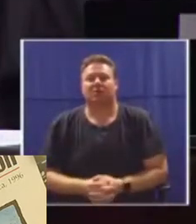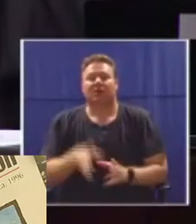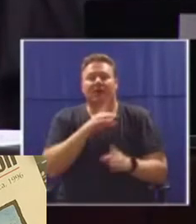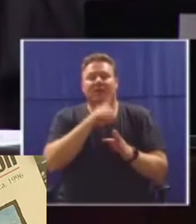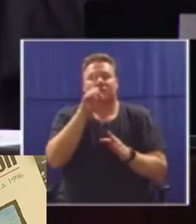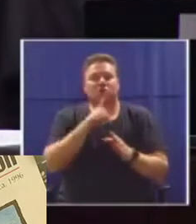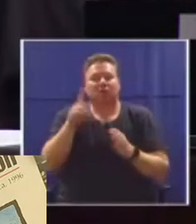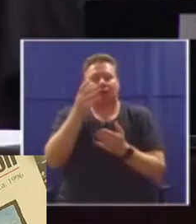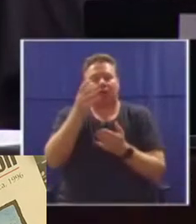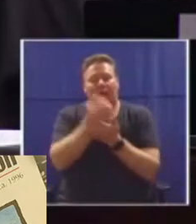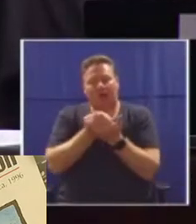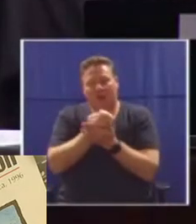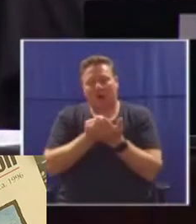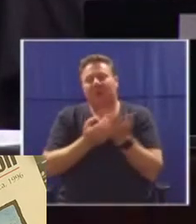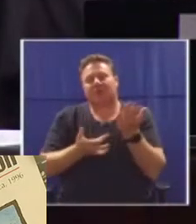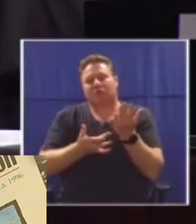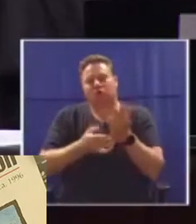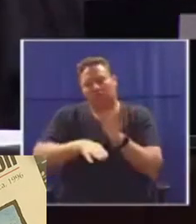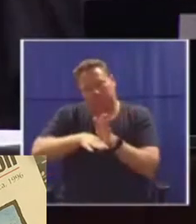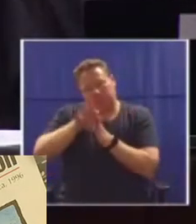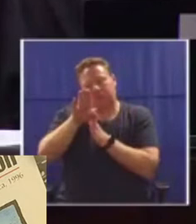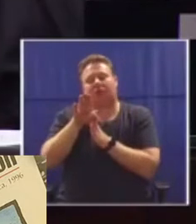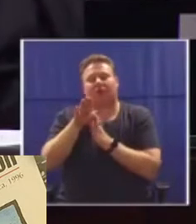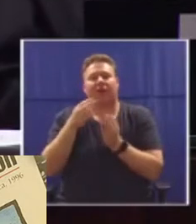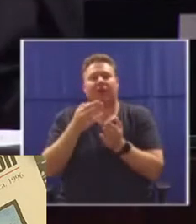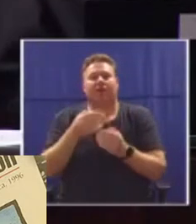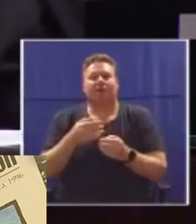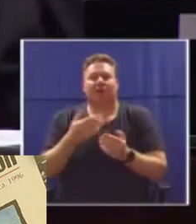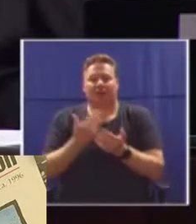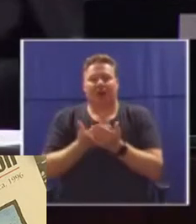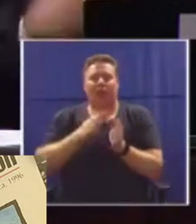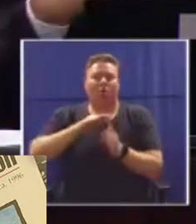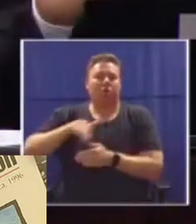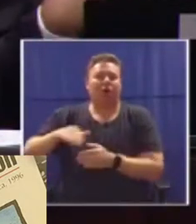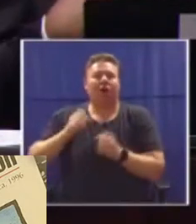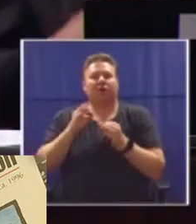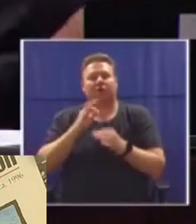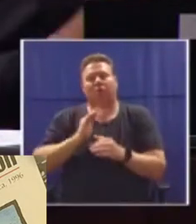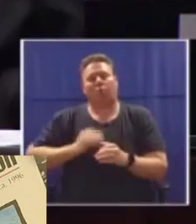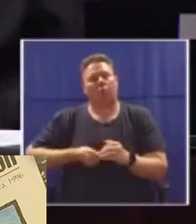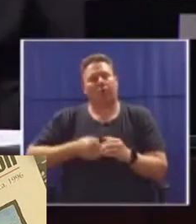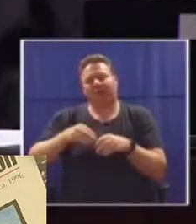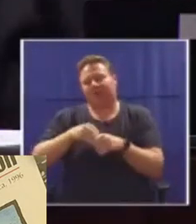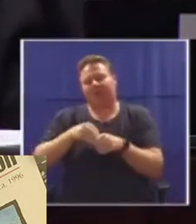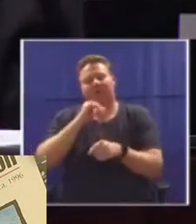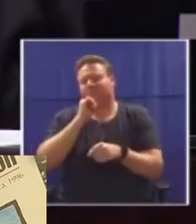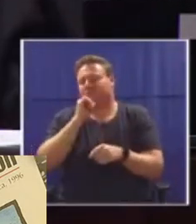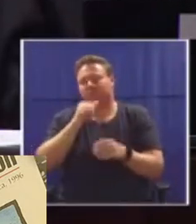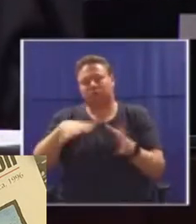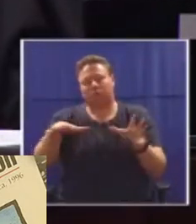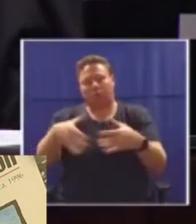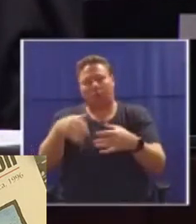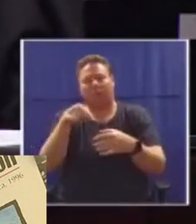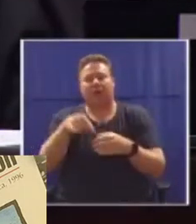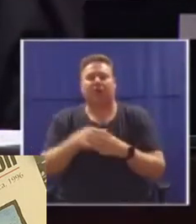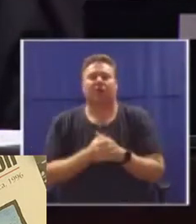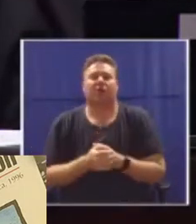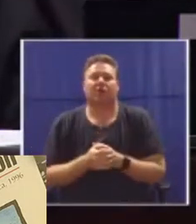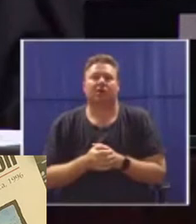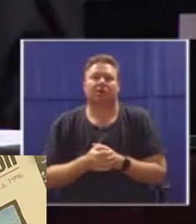economy and technological developments can be exclusionary if women are not involved in these sectors.